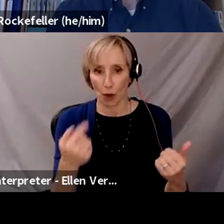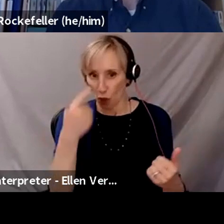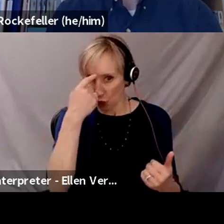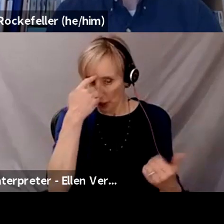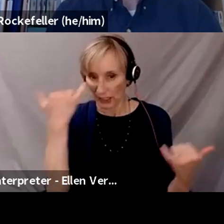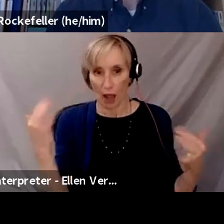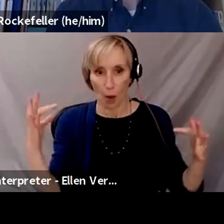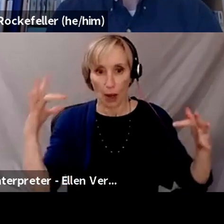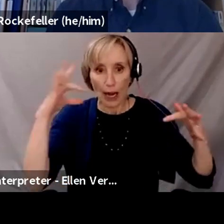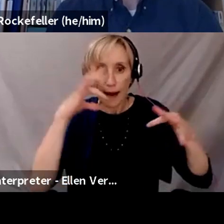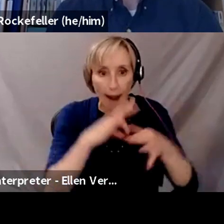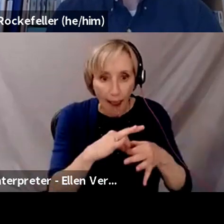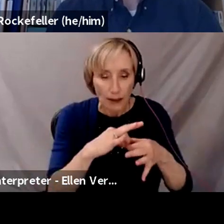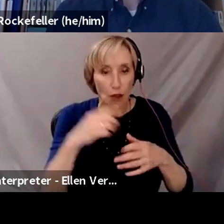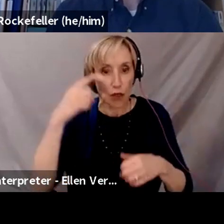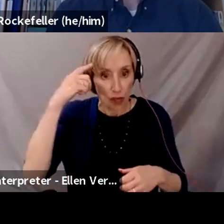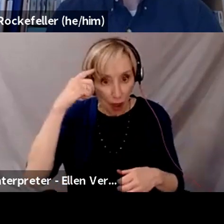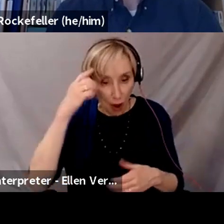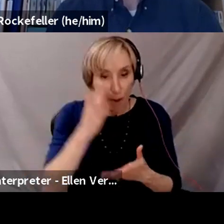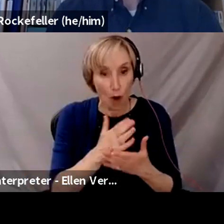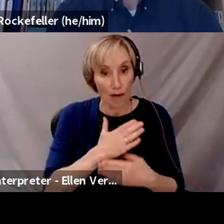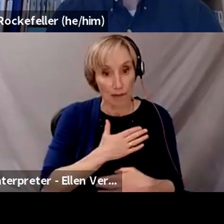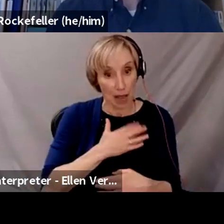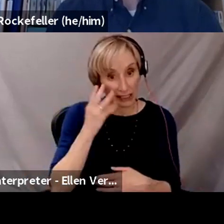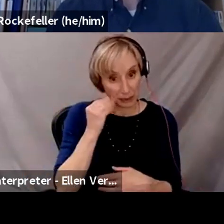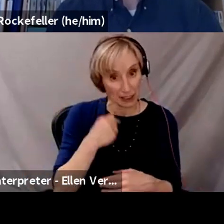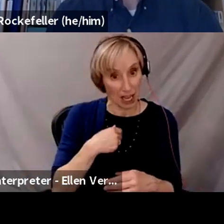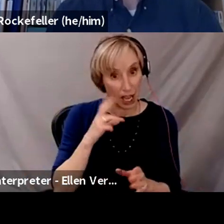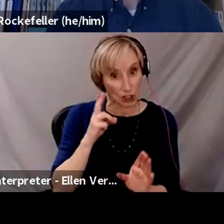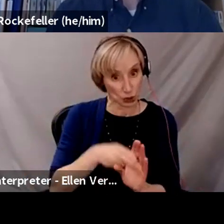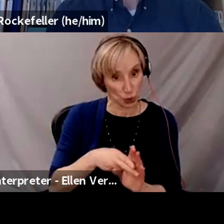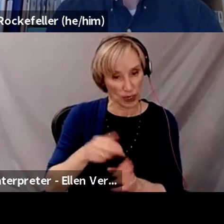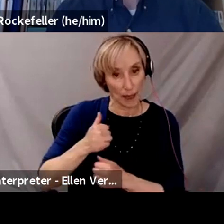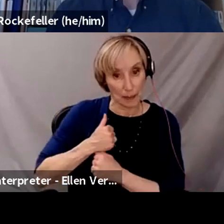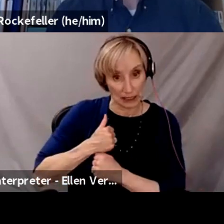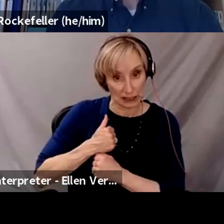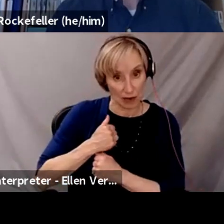own experience was that I joined the military when I was young,